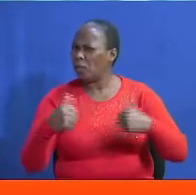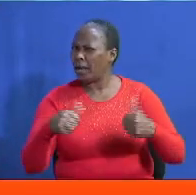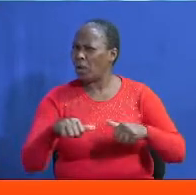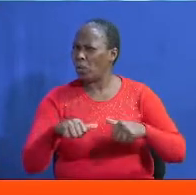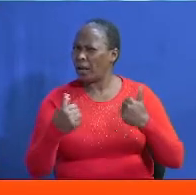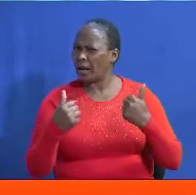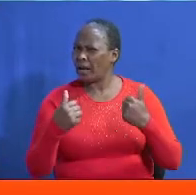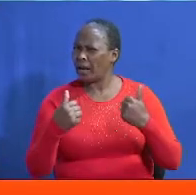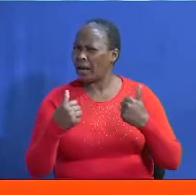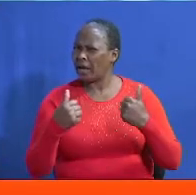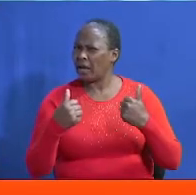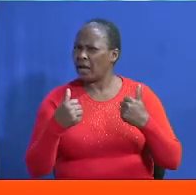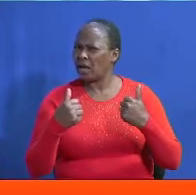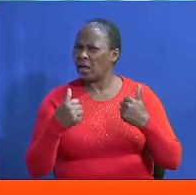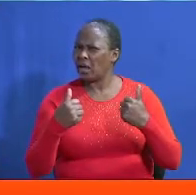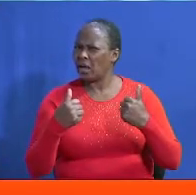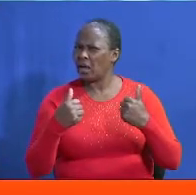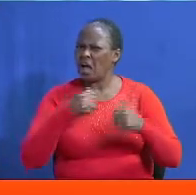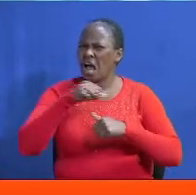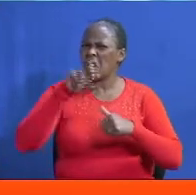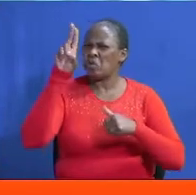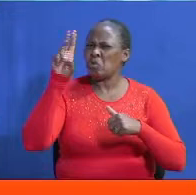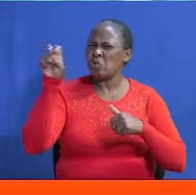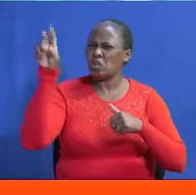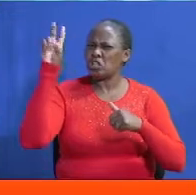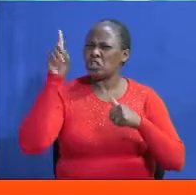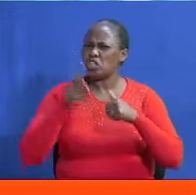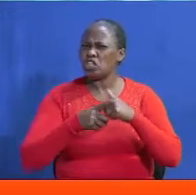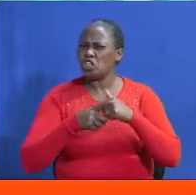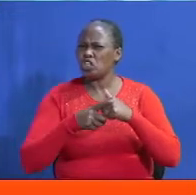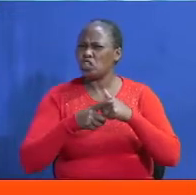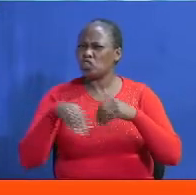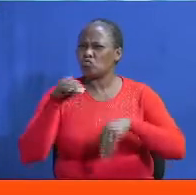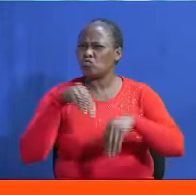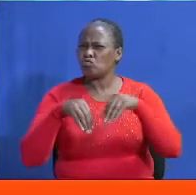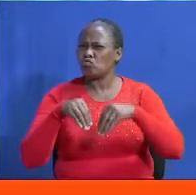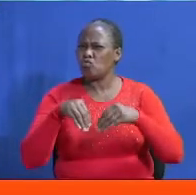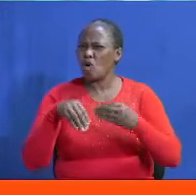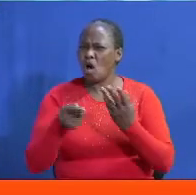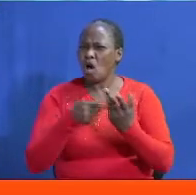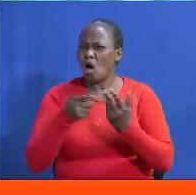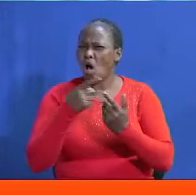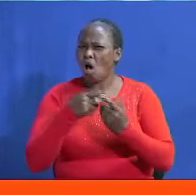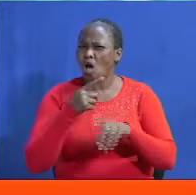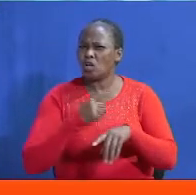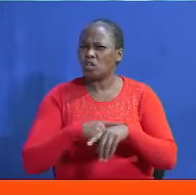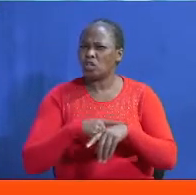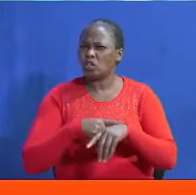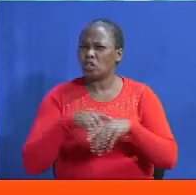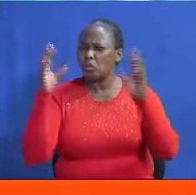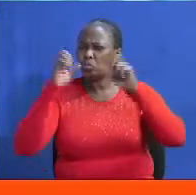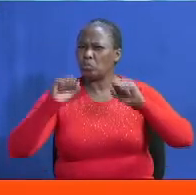which shows that around 2.69 million votes were unaccounted for when the presidential results were being released